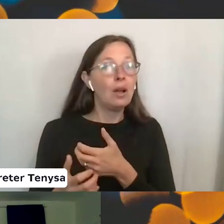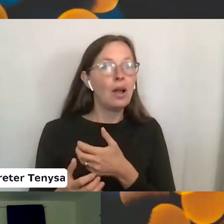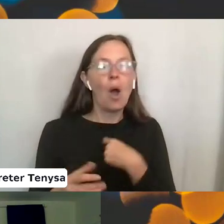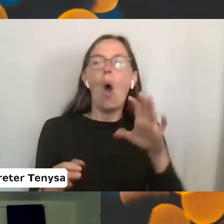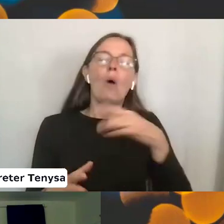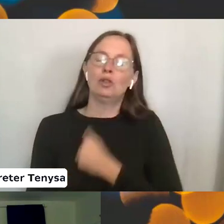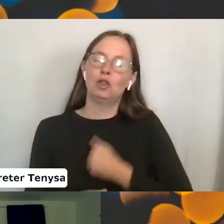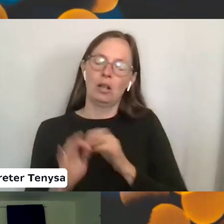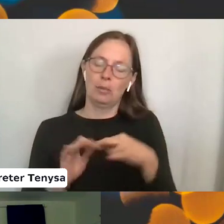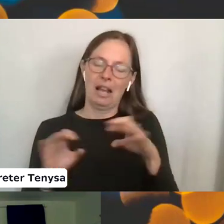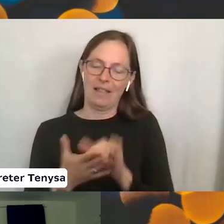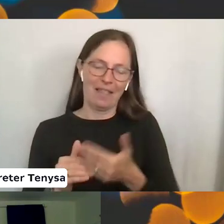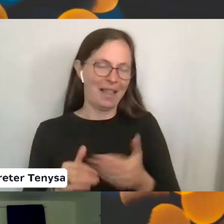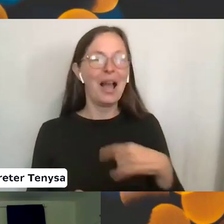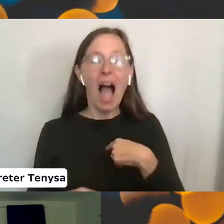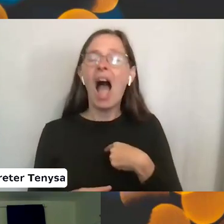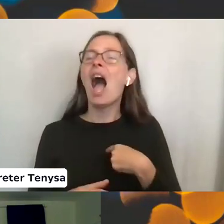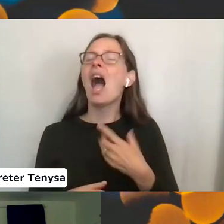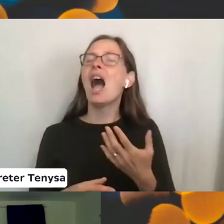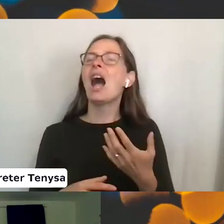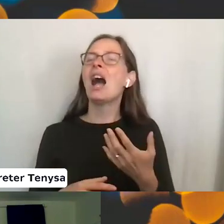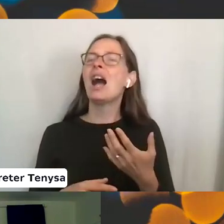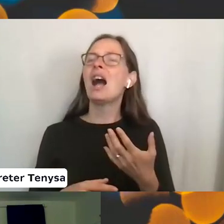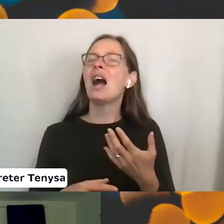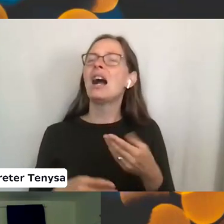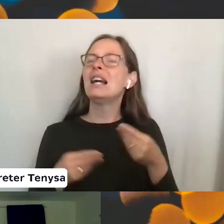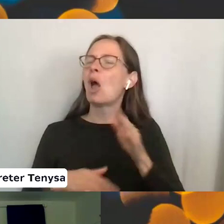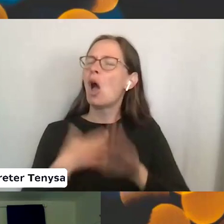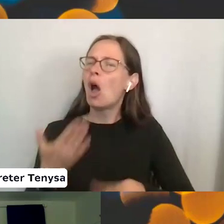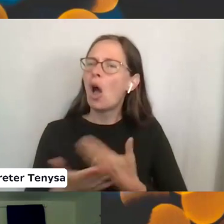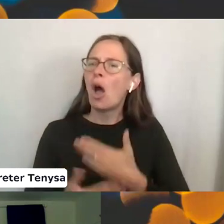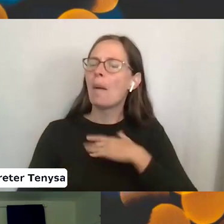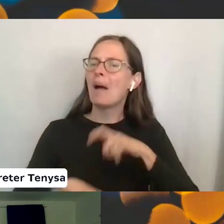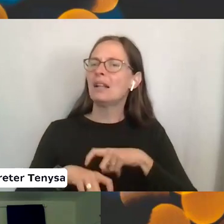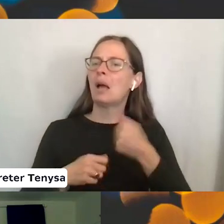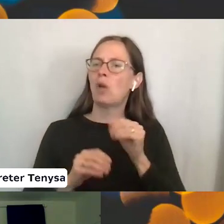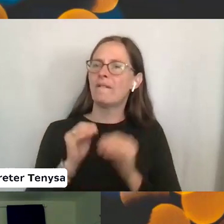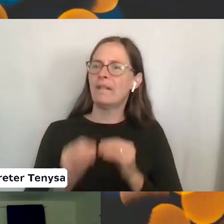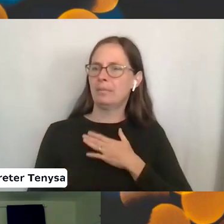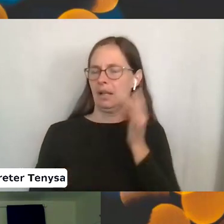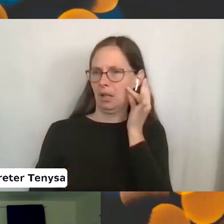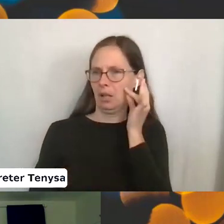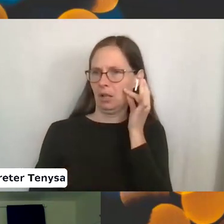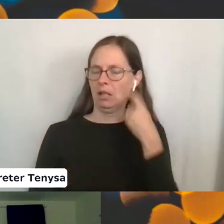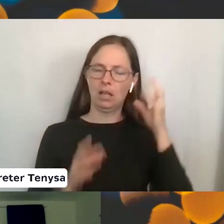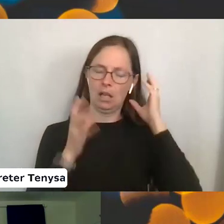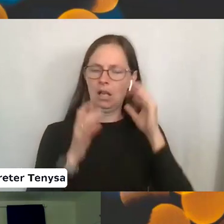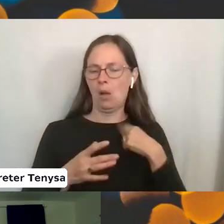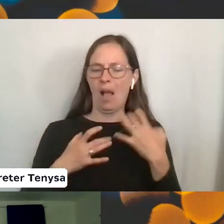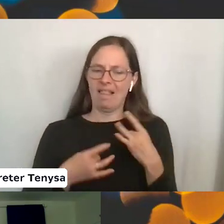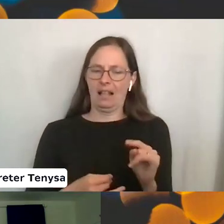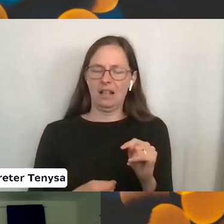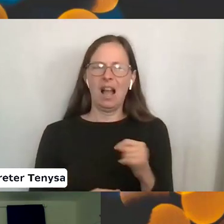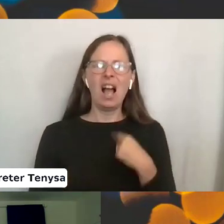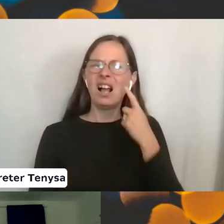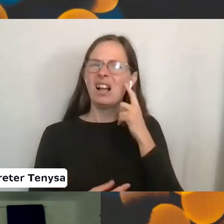thing. I was spending all of my time trying to fix my hair. So I liked it. And then I decided that what I